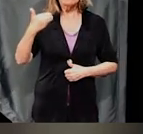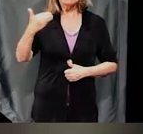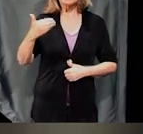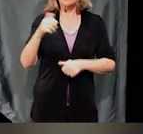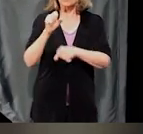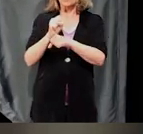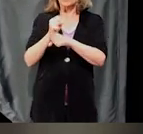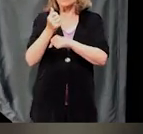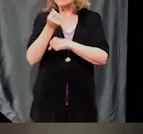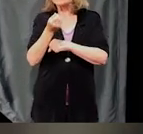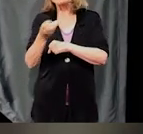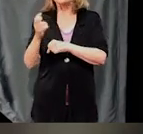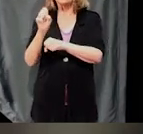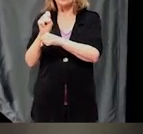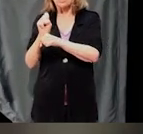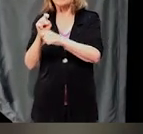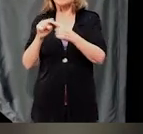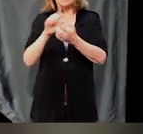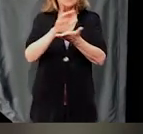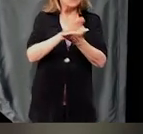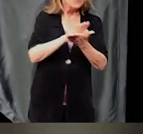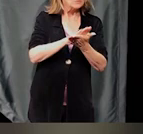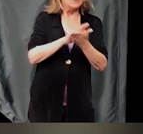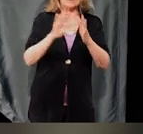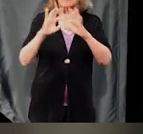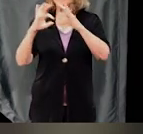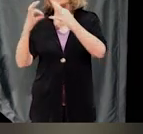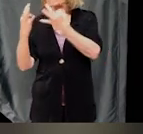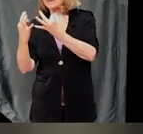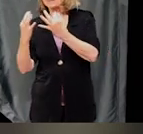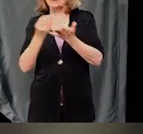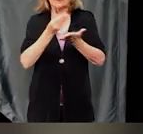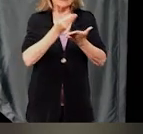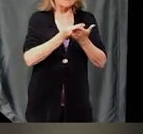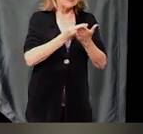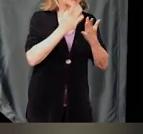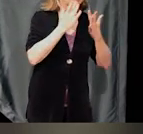multiple jobs, school, family, financial